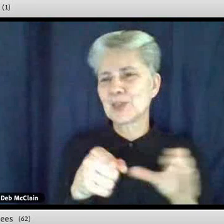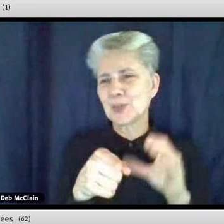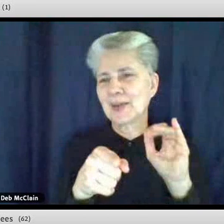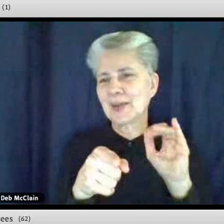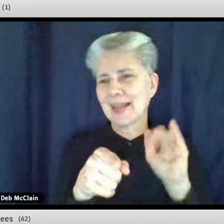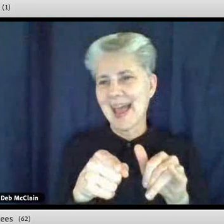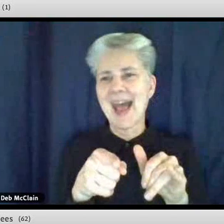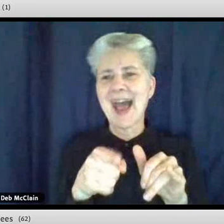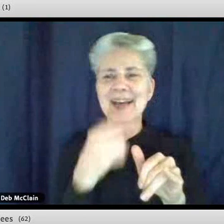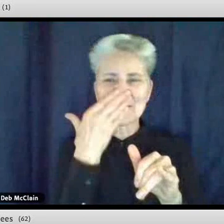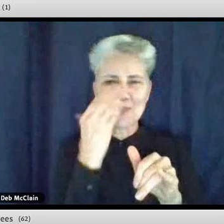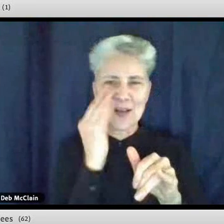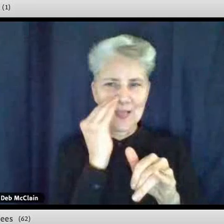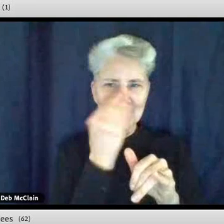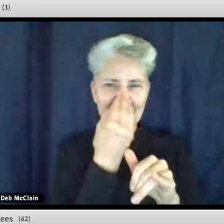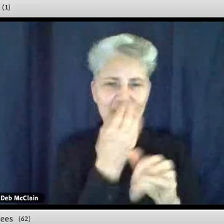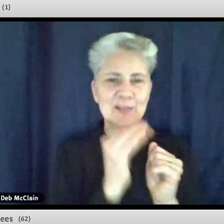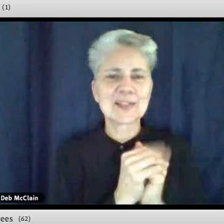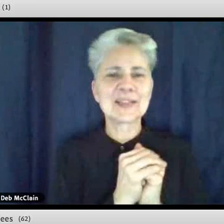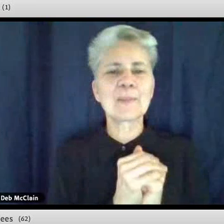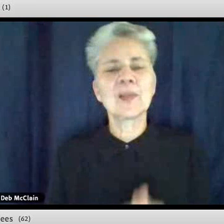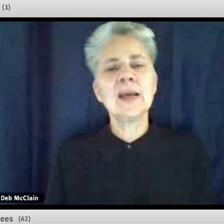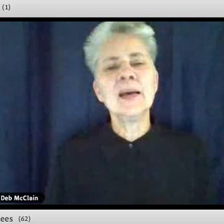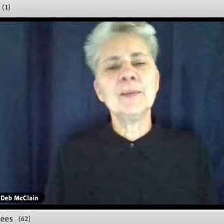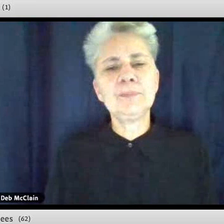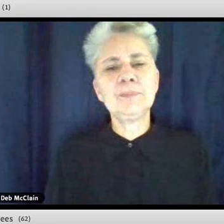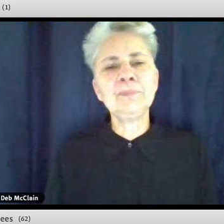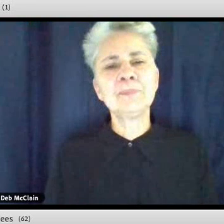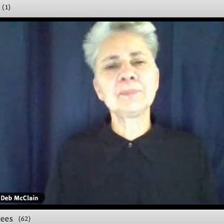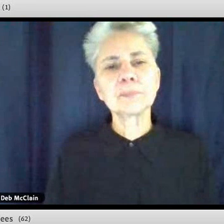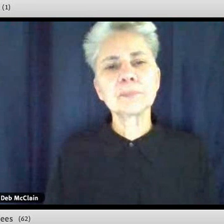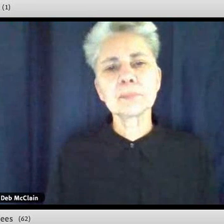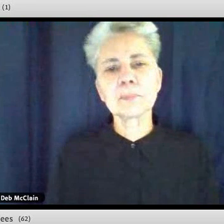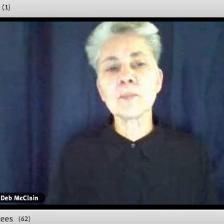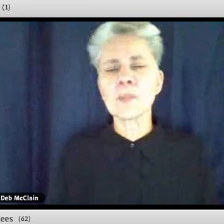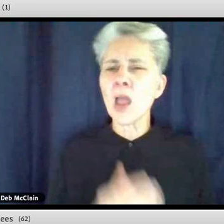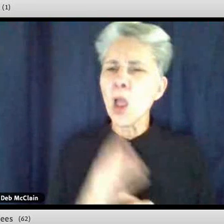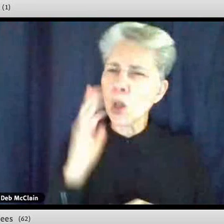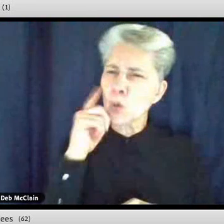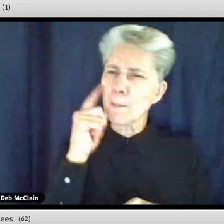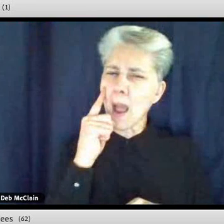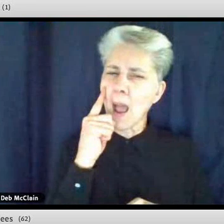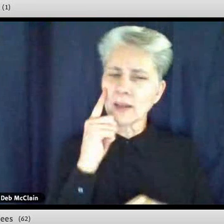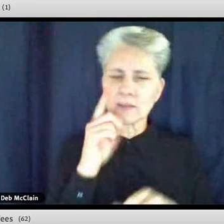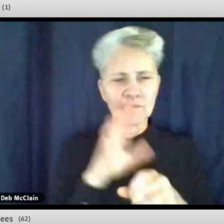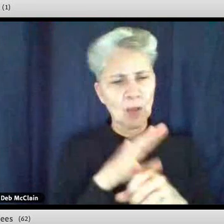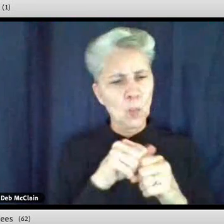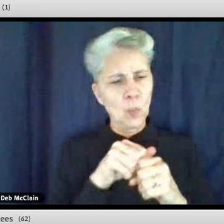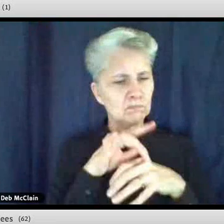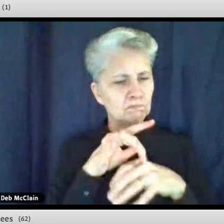phrase, don't forget to stop and smell the flowers. So that's what he's doing. He's stopping and smelling the flowers.